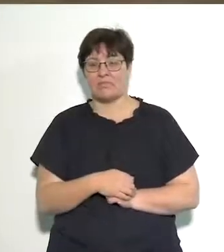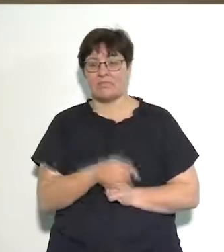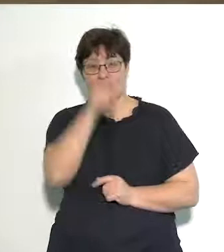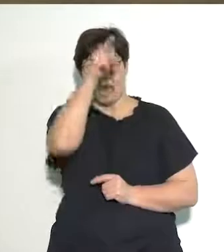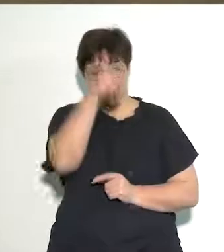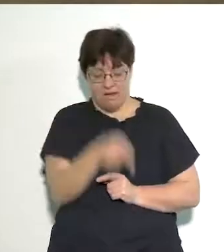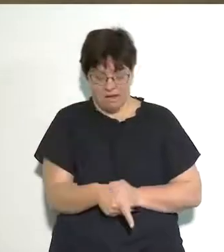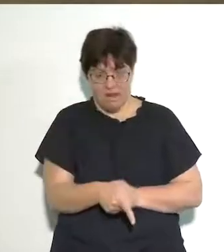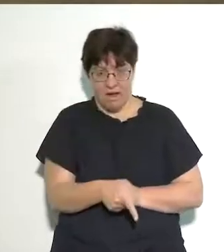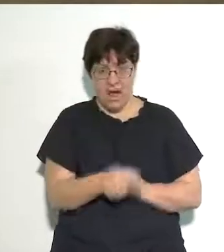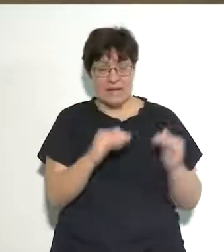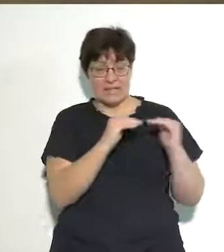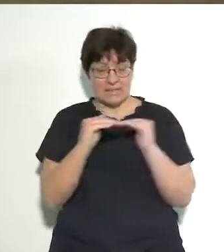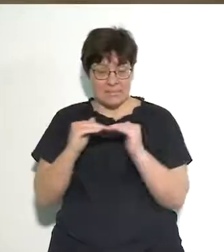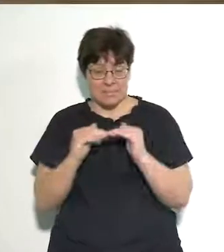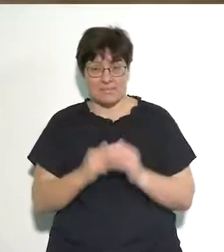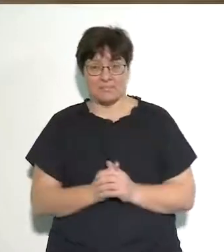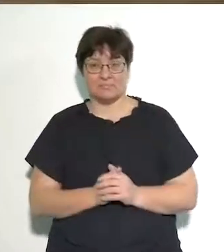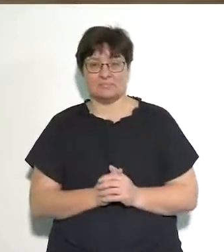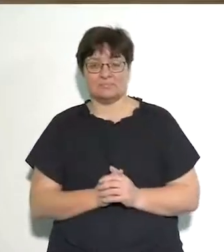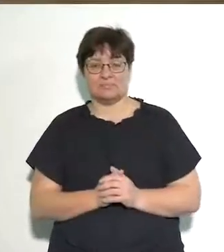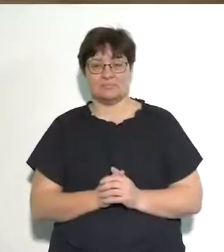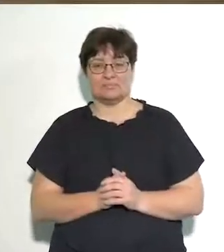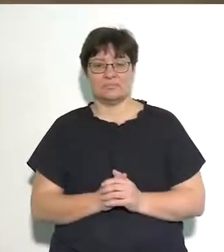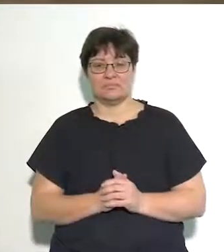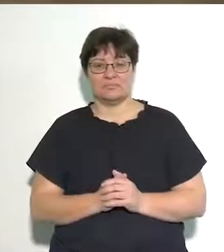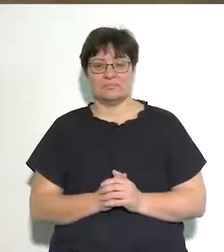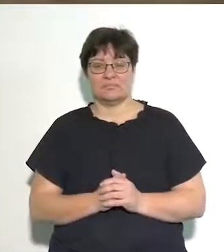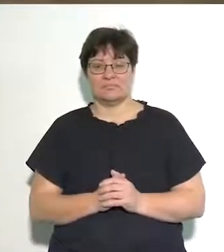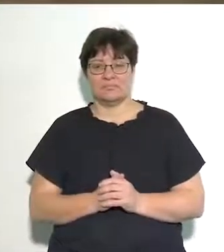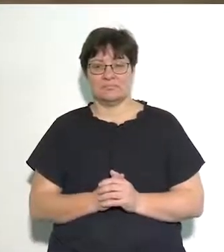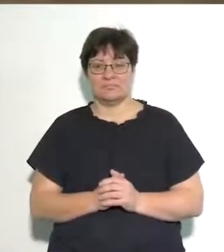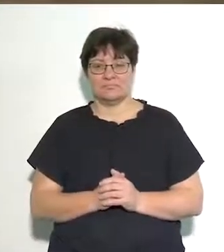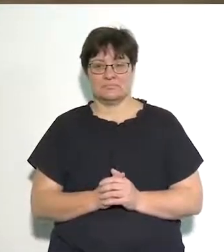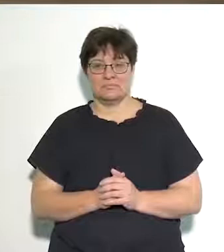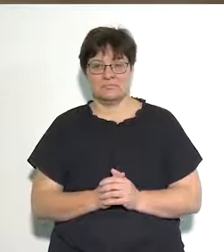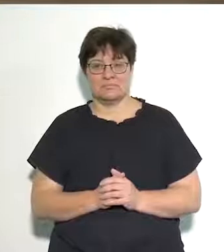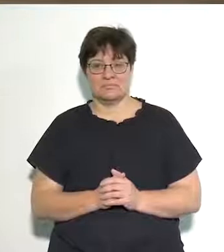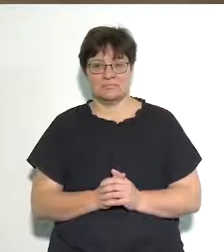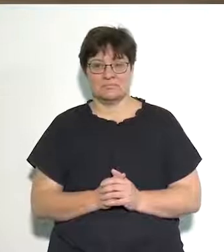try for the other side to make sure hole number 2 is exactly where it needs to be.